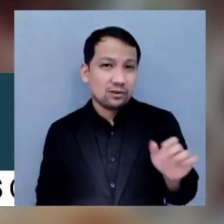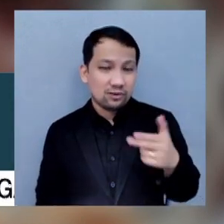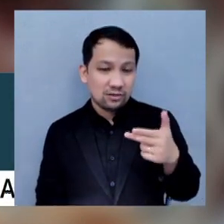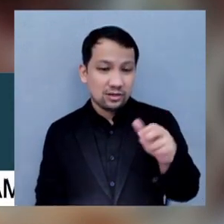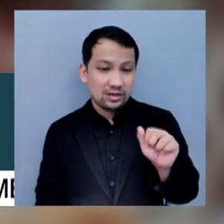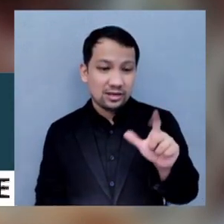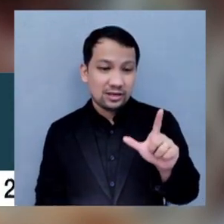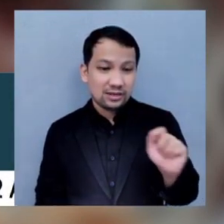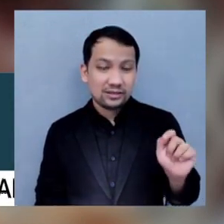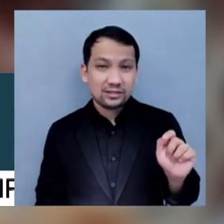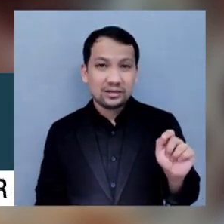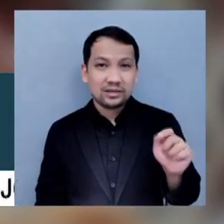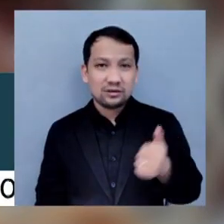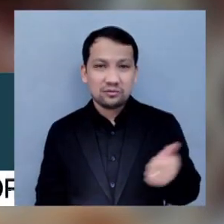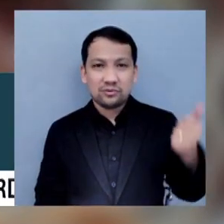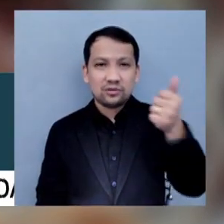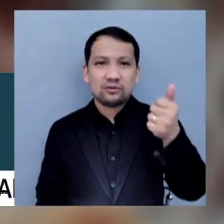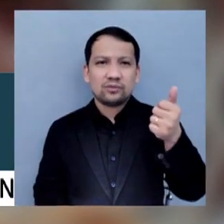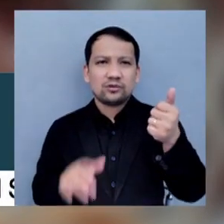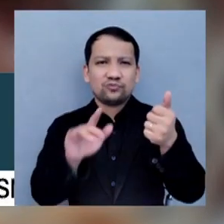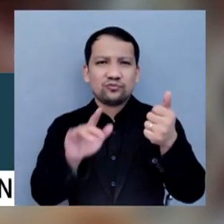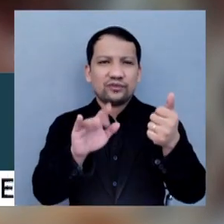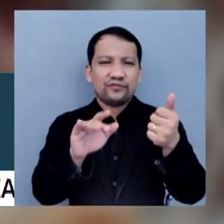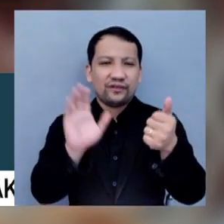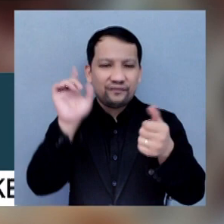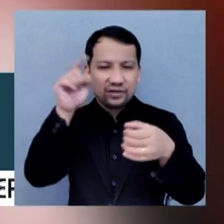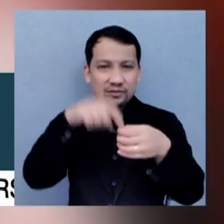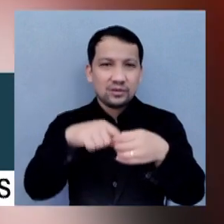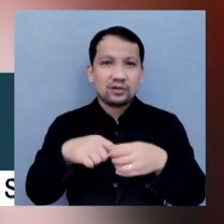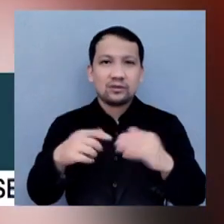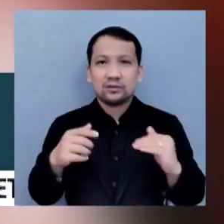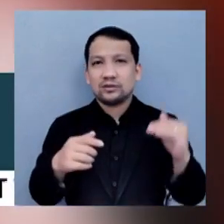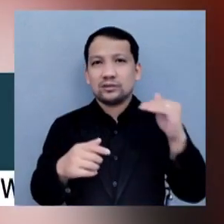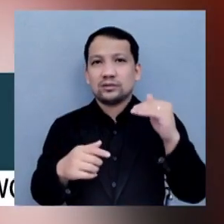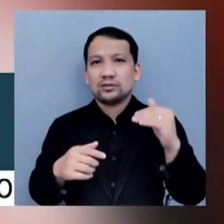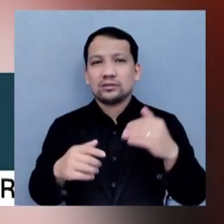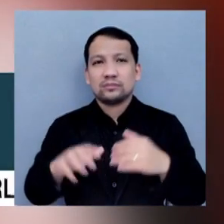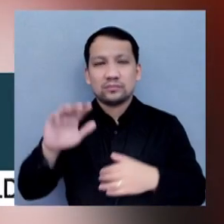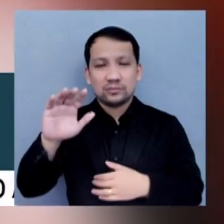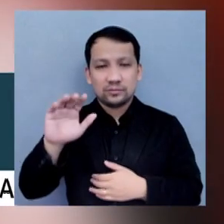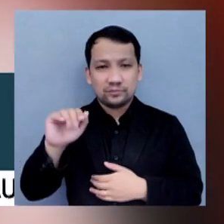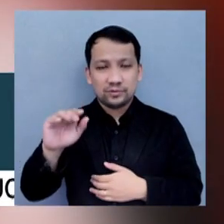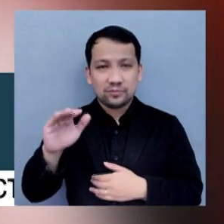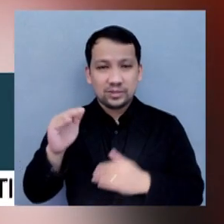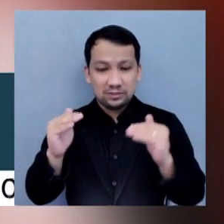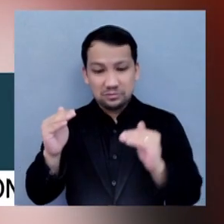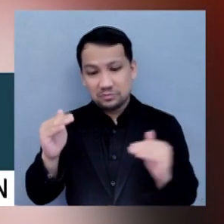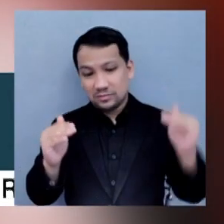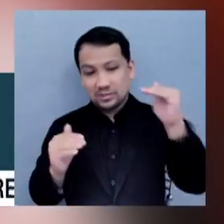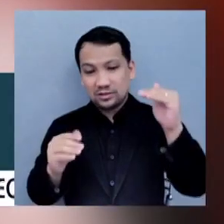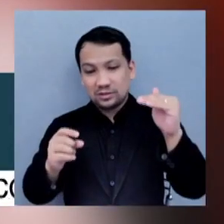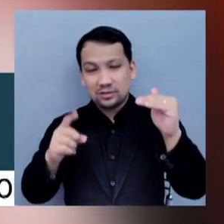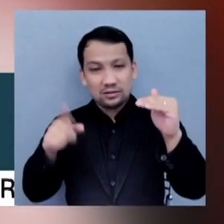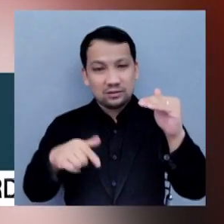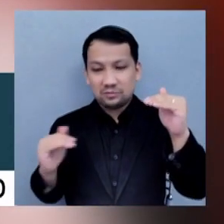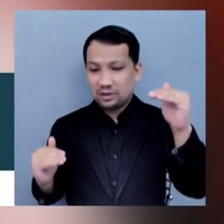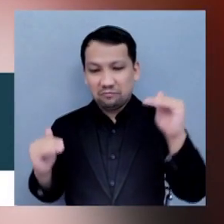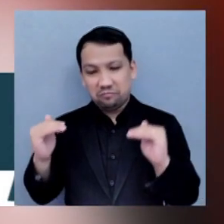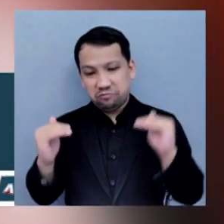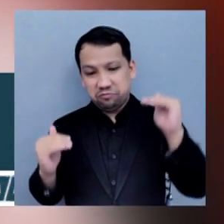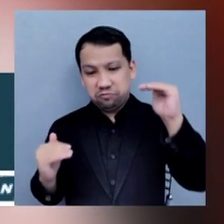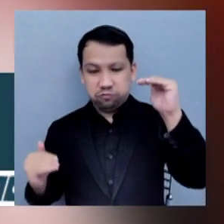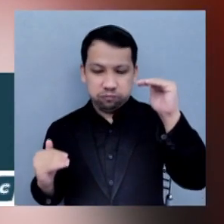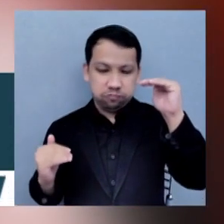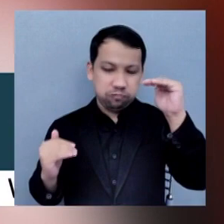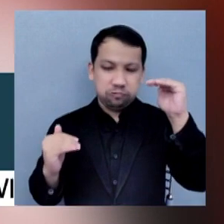figures, led by Trae Young's 25 points. Atlanta raced off to a 15-point lead at the half and never looked back. The Hawks